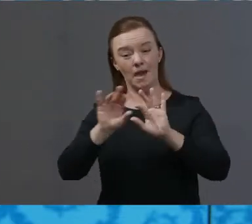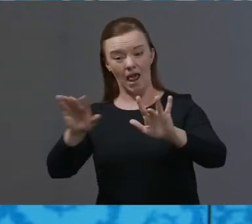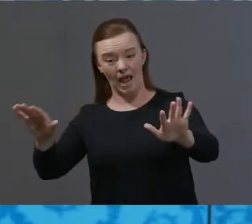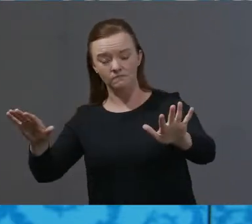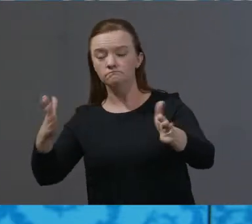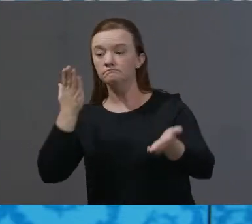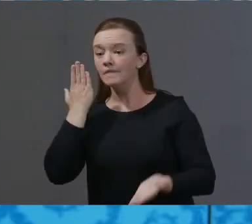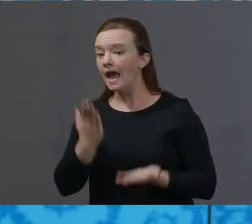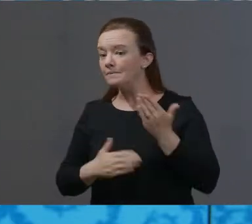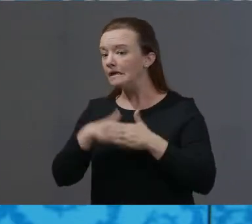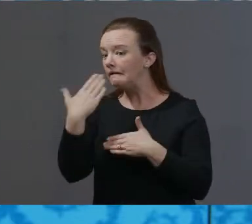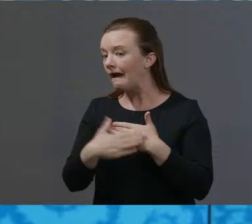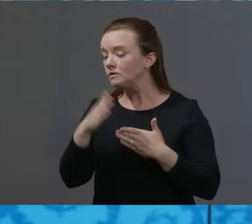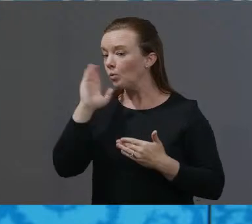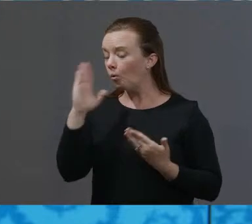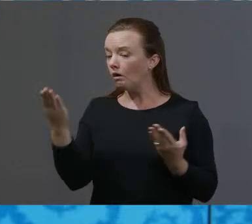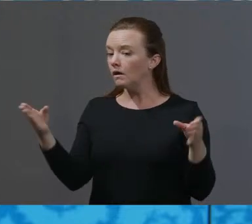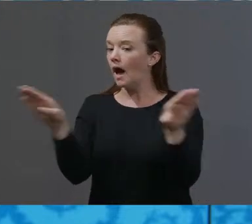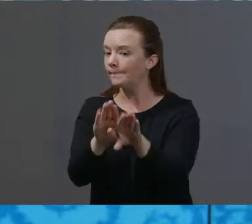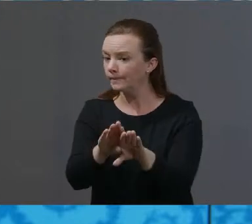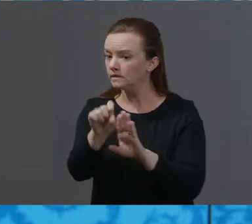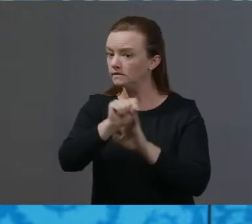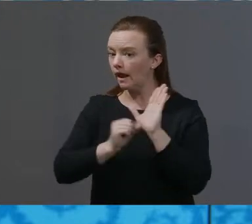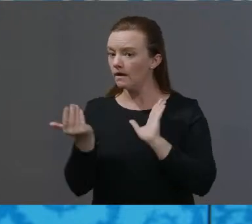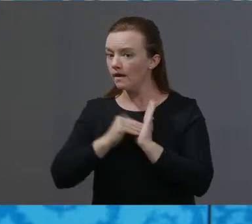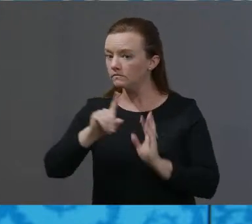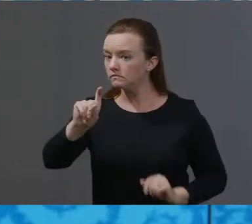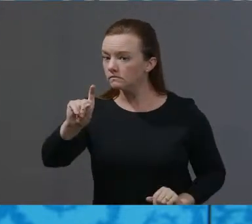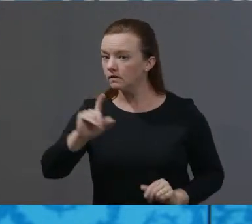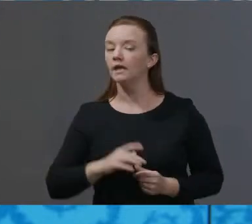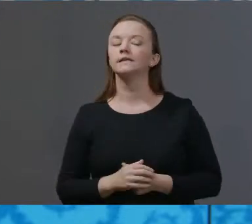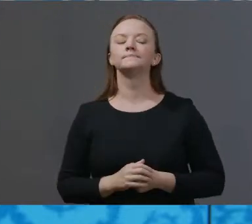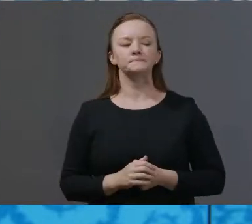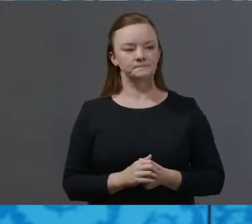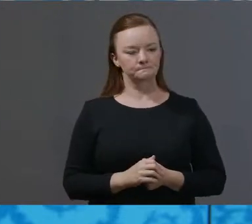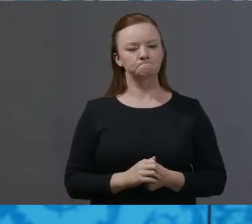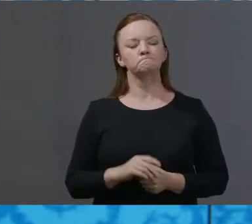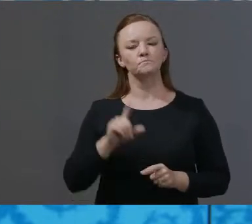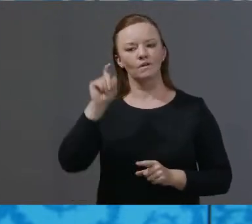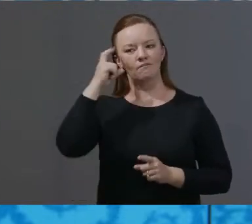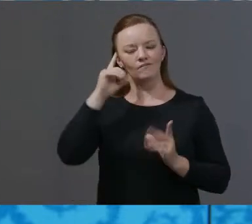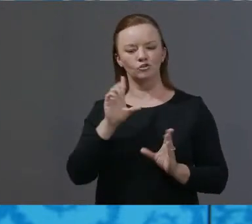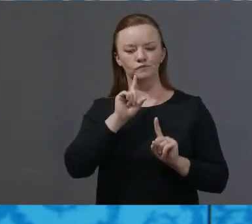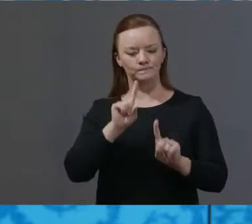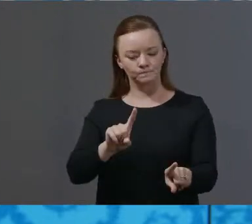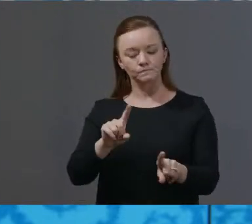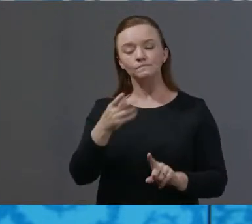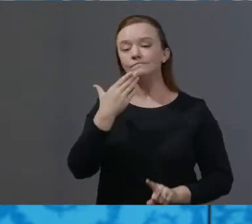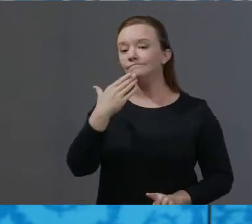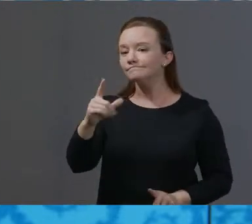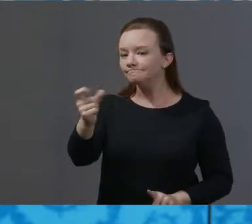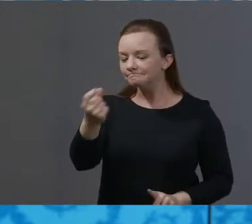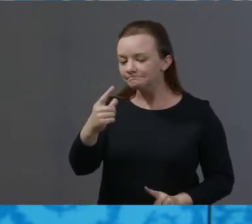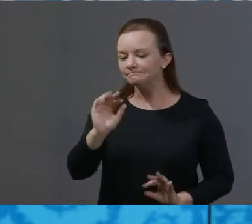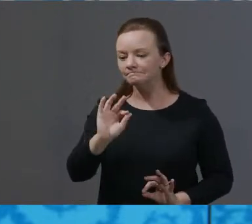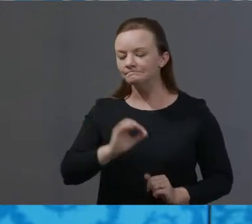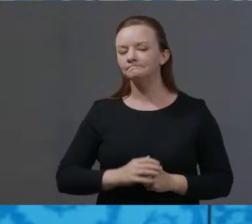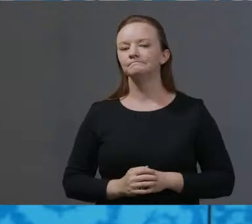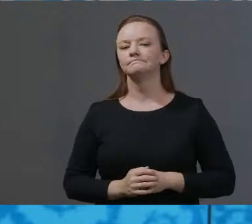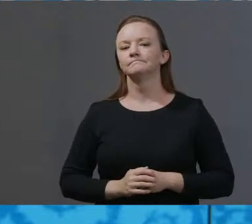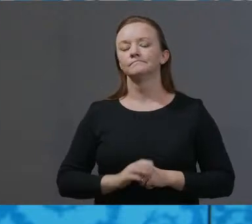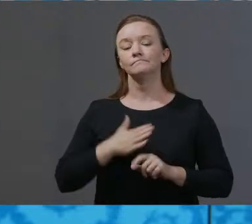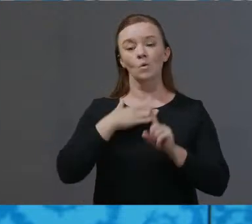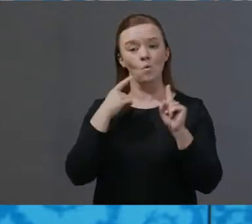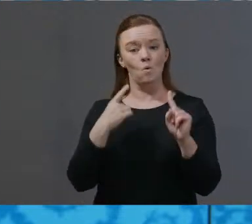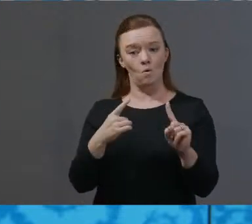again? So, Peter, thank you for the question. The objective here is to be